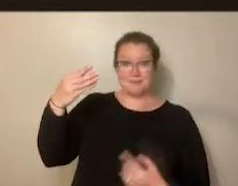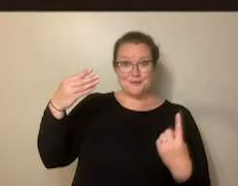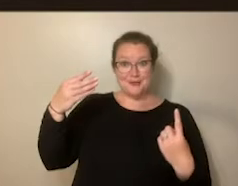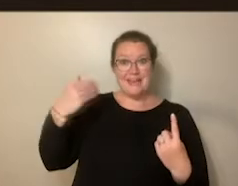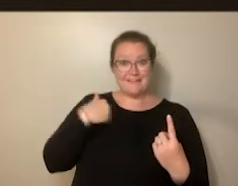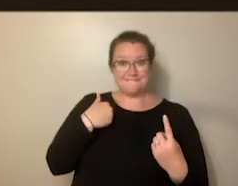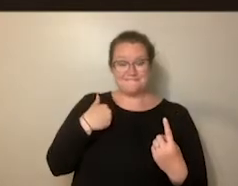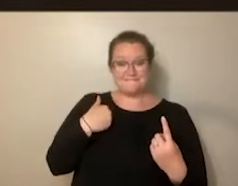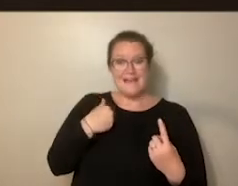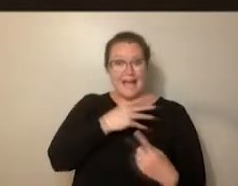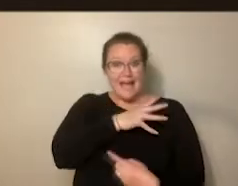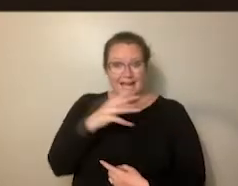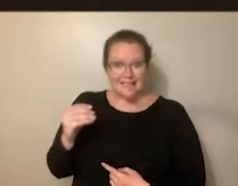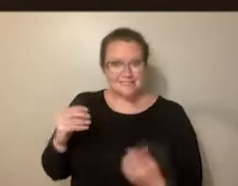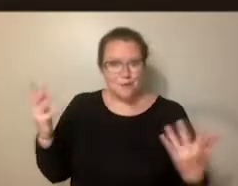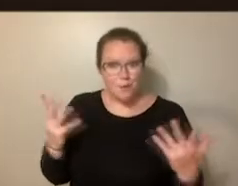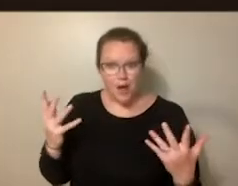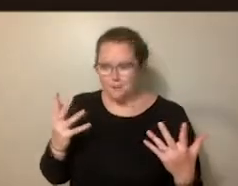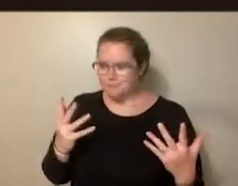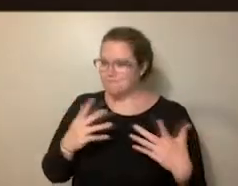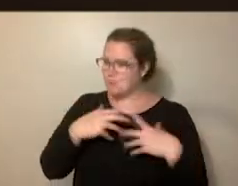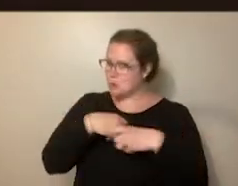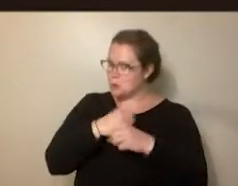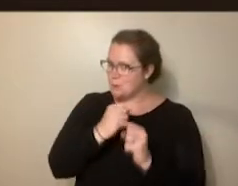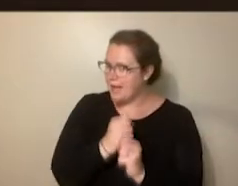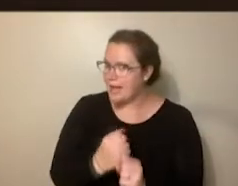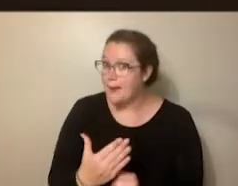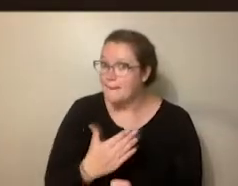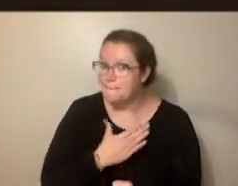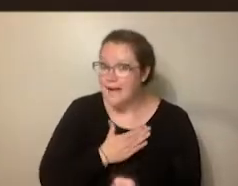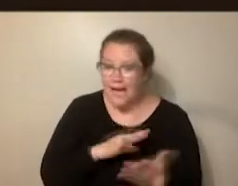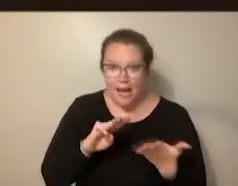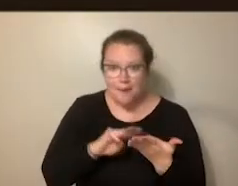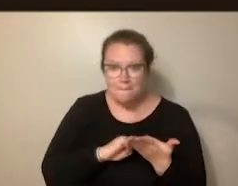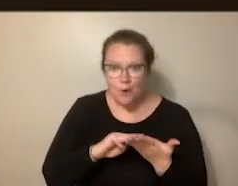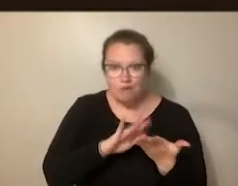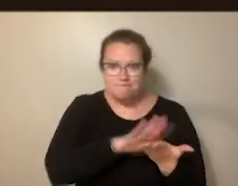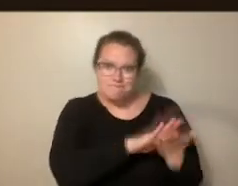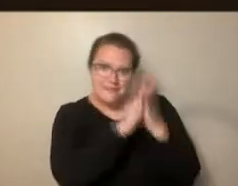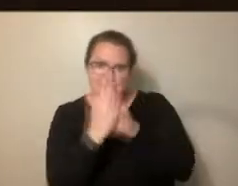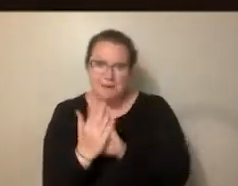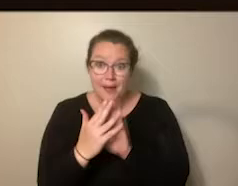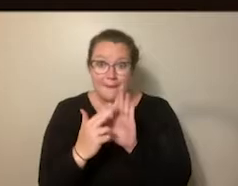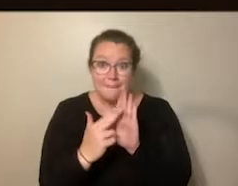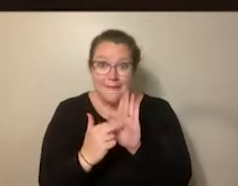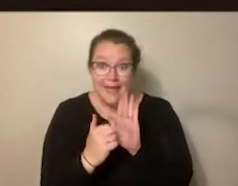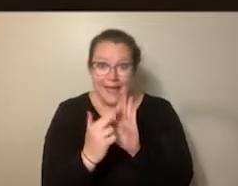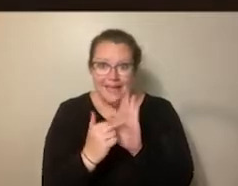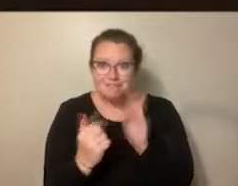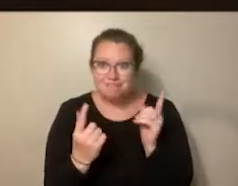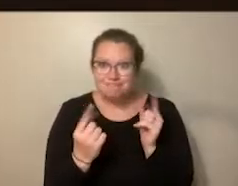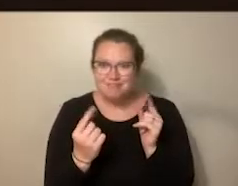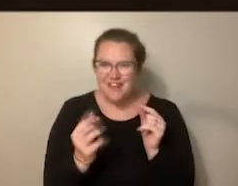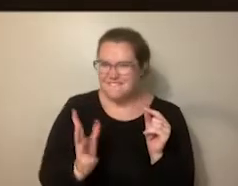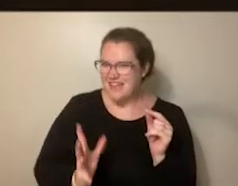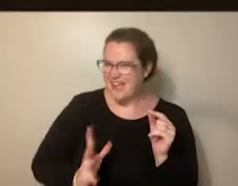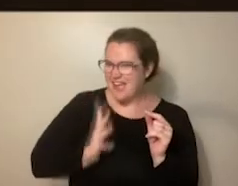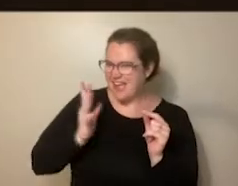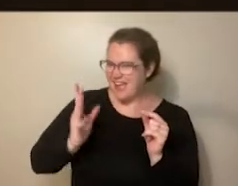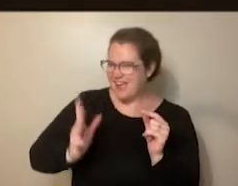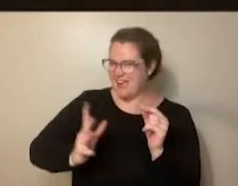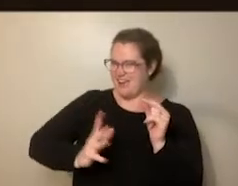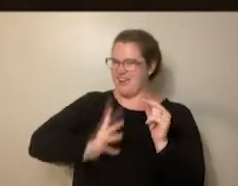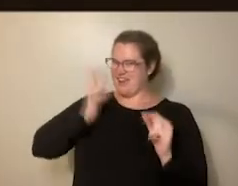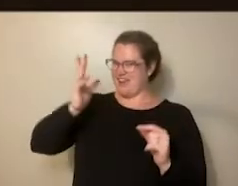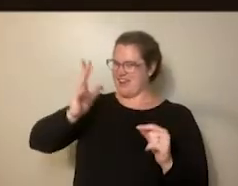Da-da-da-da-da-da. And to make my markers into paint, I will use the fancy